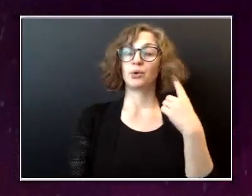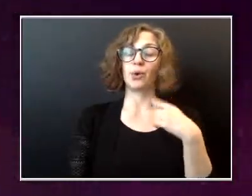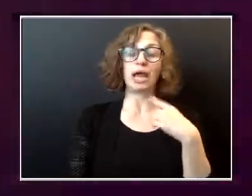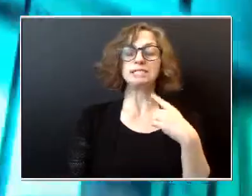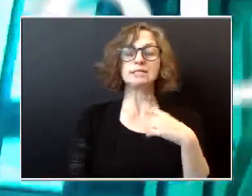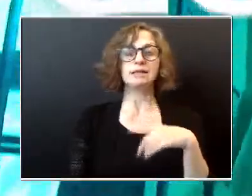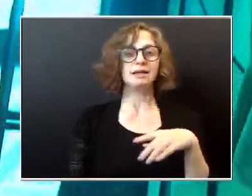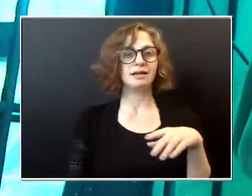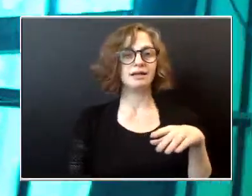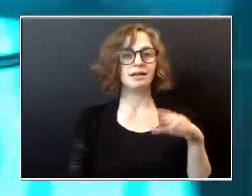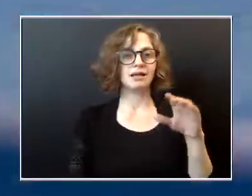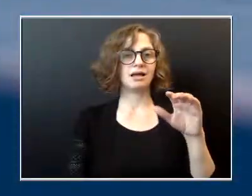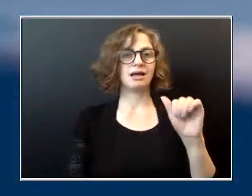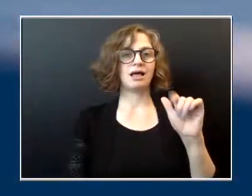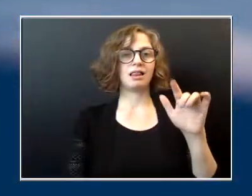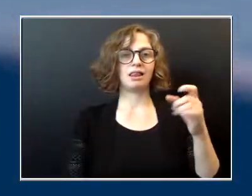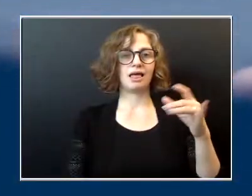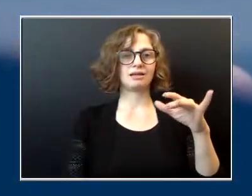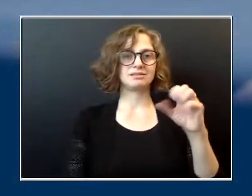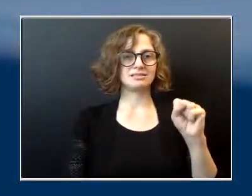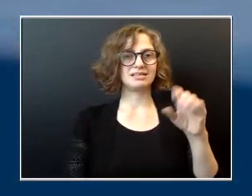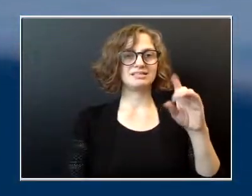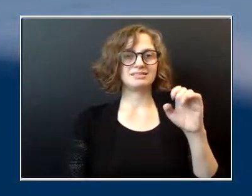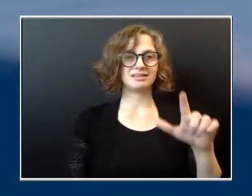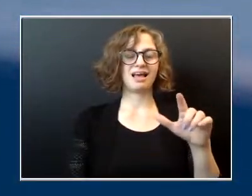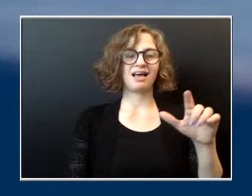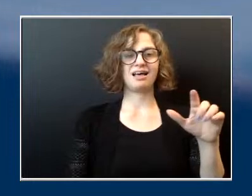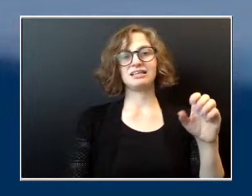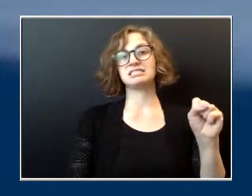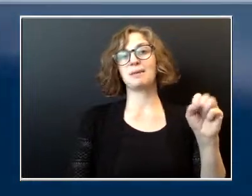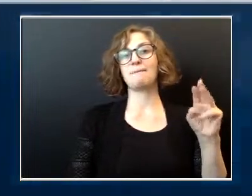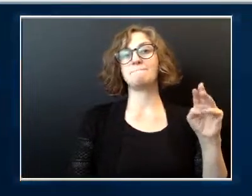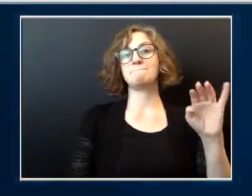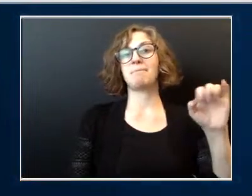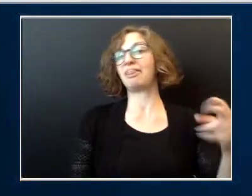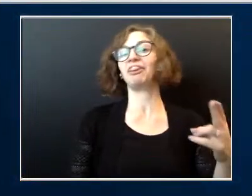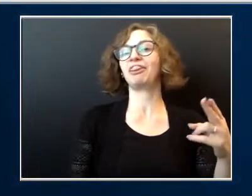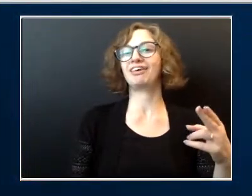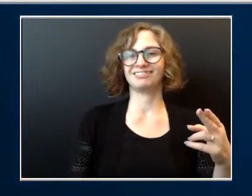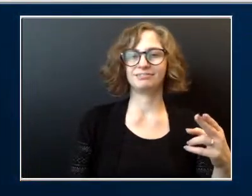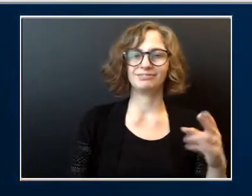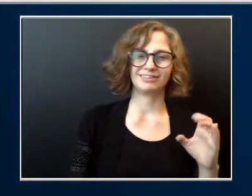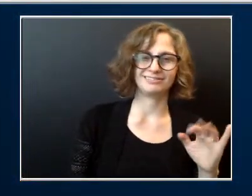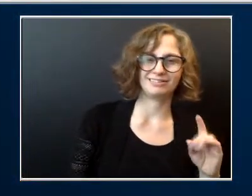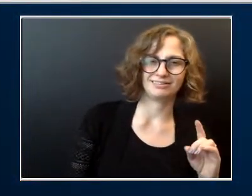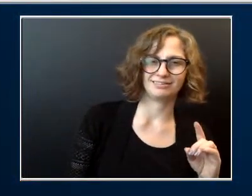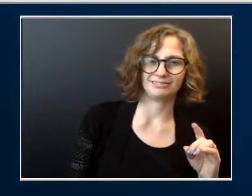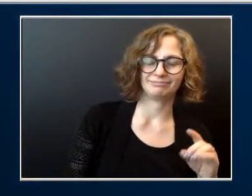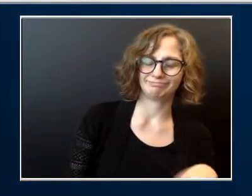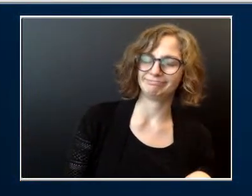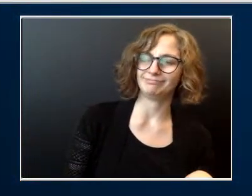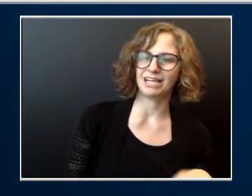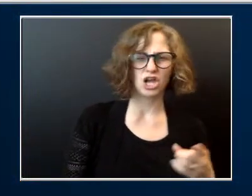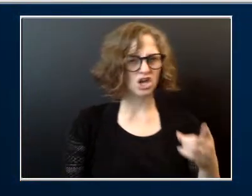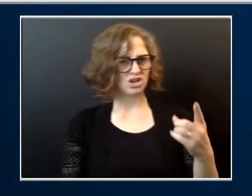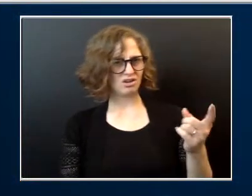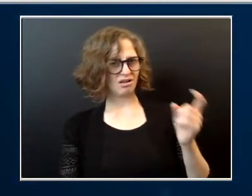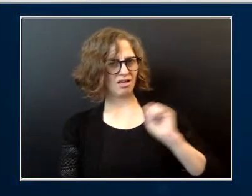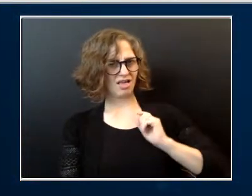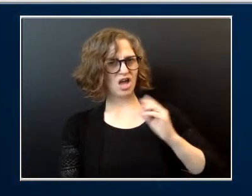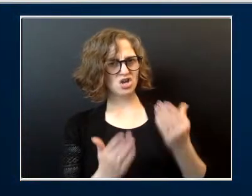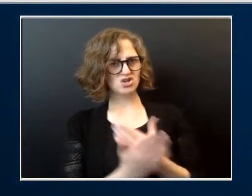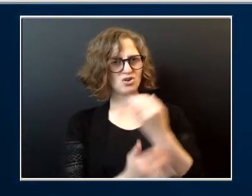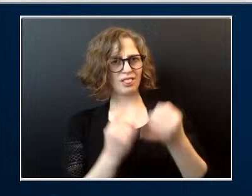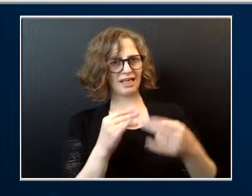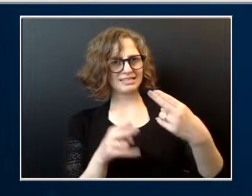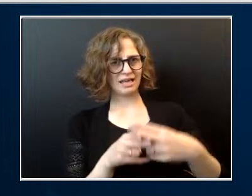in our studio watching for questions from our community. Alexis, how are we doing? Did you give me a new last name, Alexis Del Smith? Oh, good. I